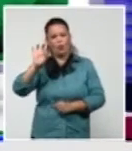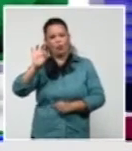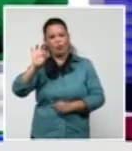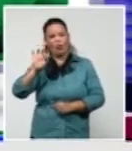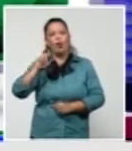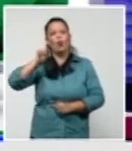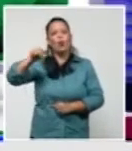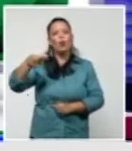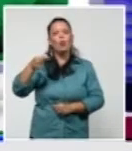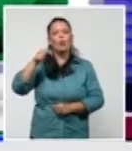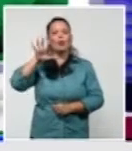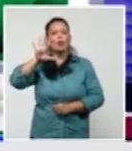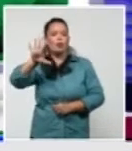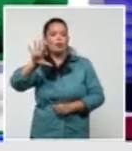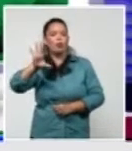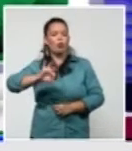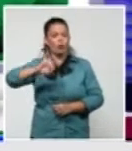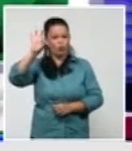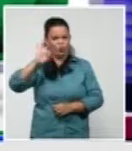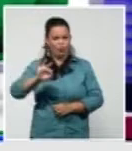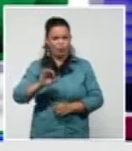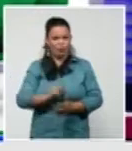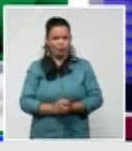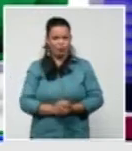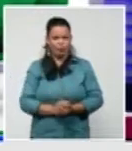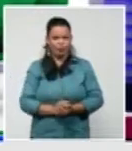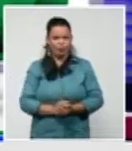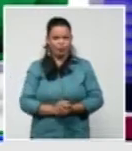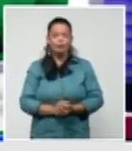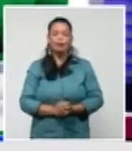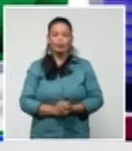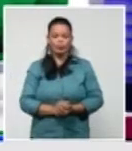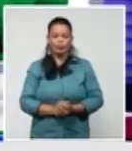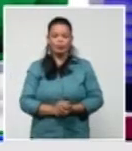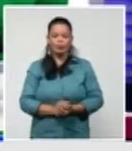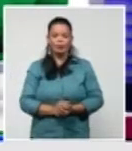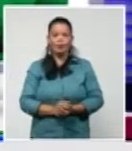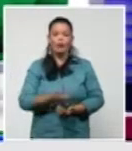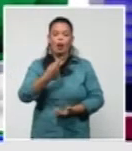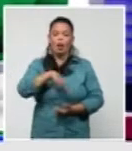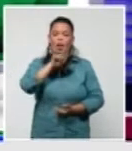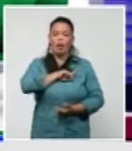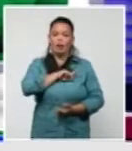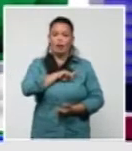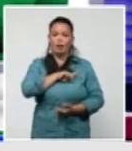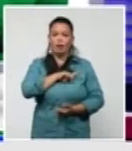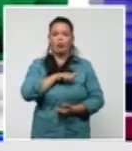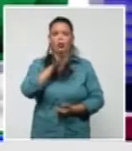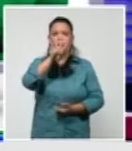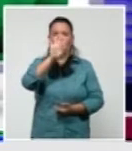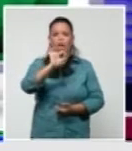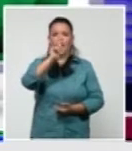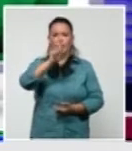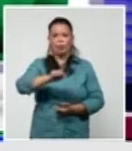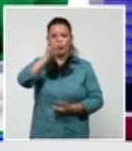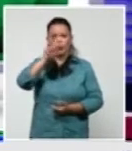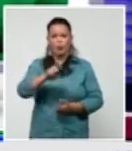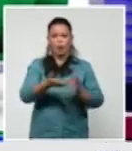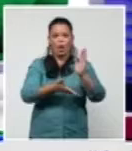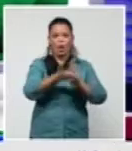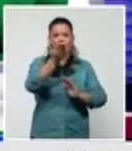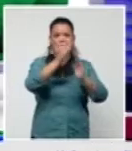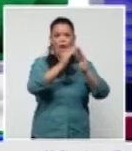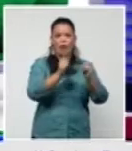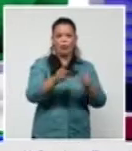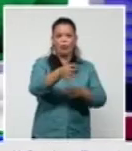current epidemiological situation in the country, it was decided 2 weeks ago that such cases will now self-isolate at